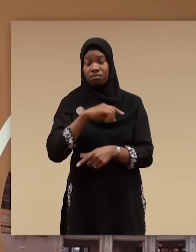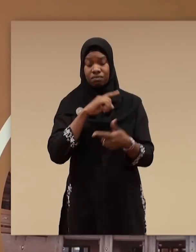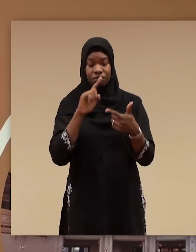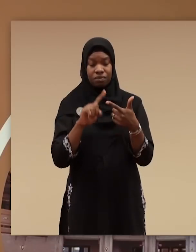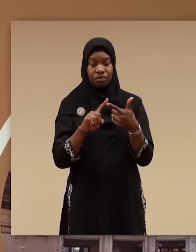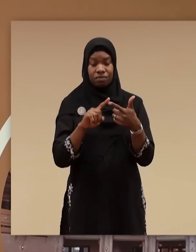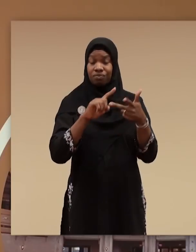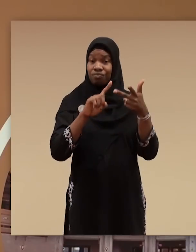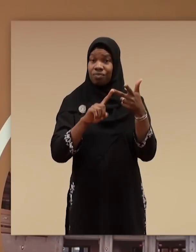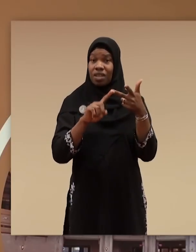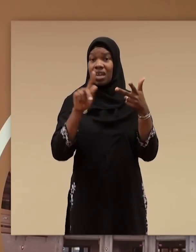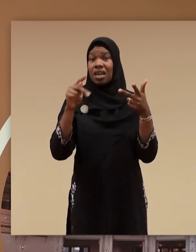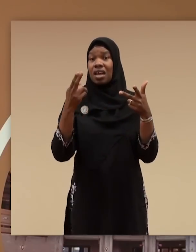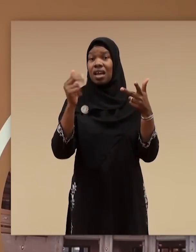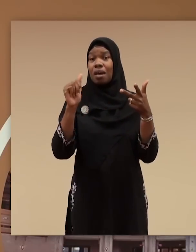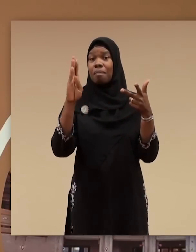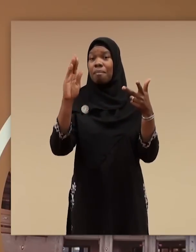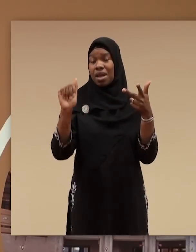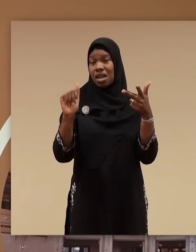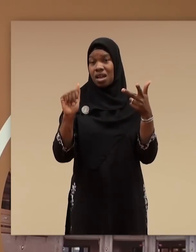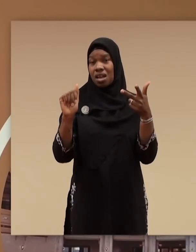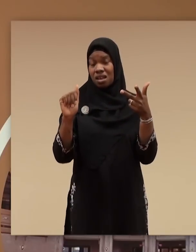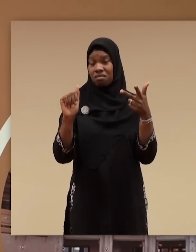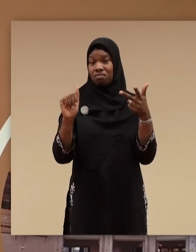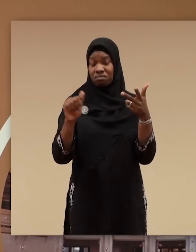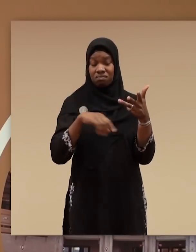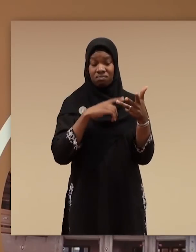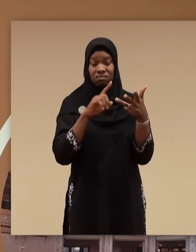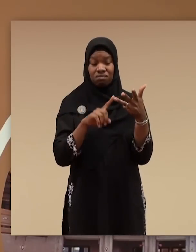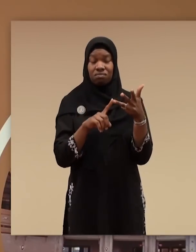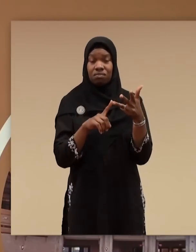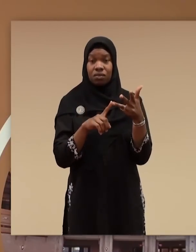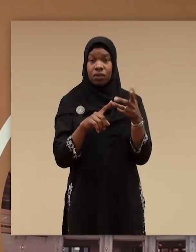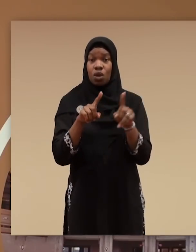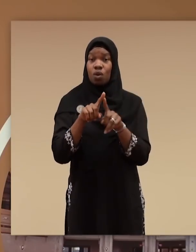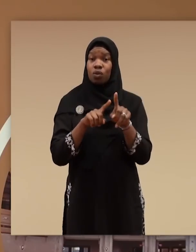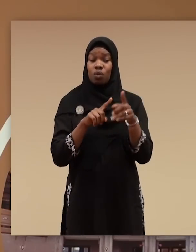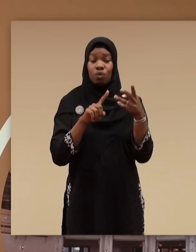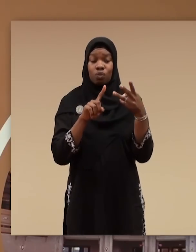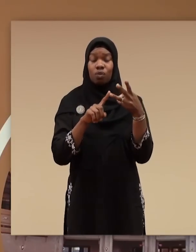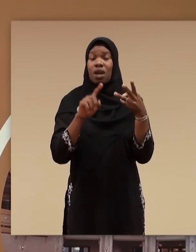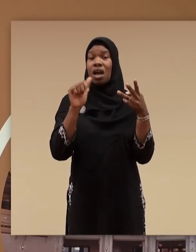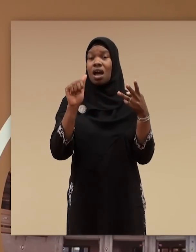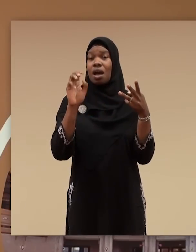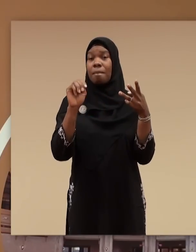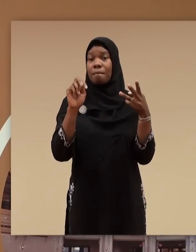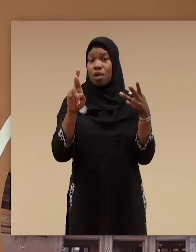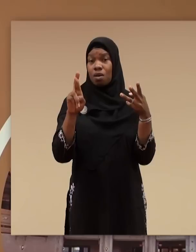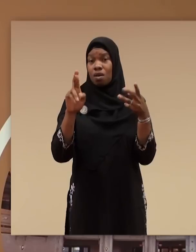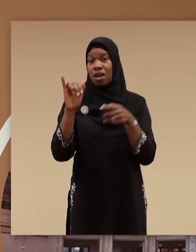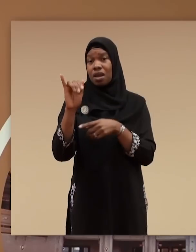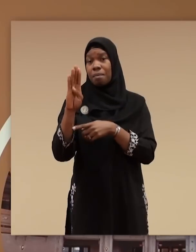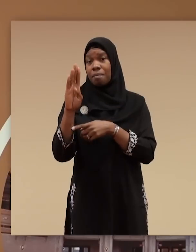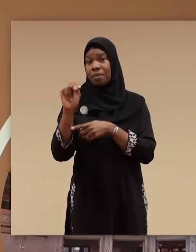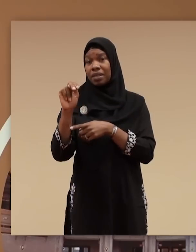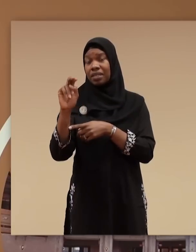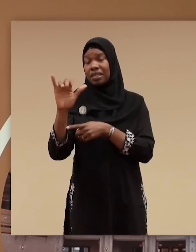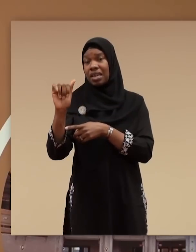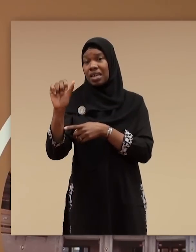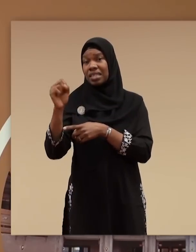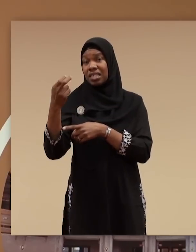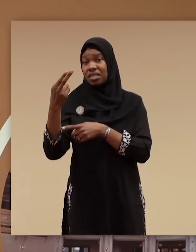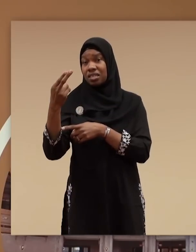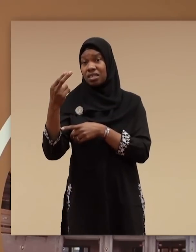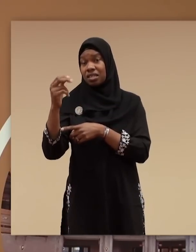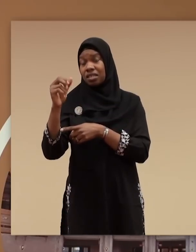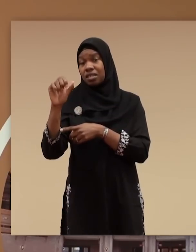al-Arat. We mentioned the torture of Ammar ibn Yasir and